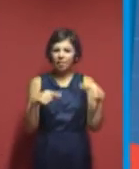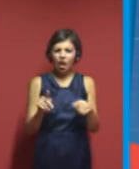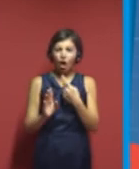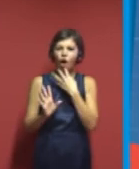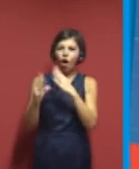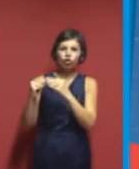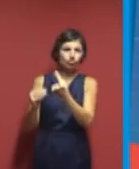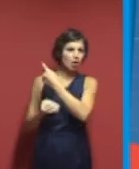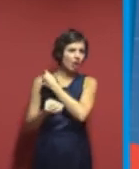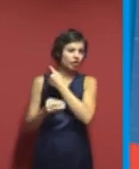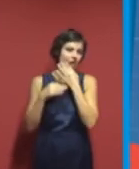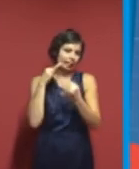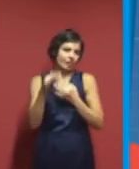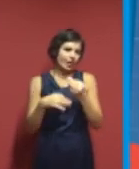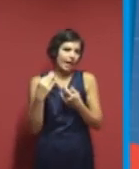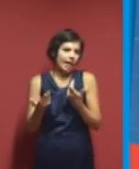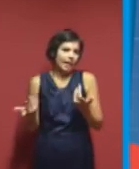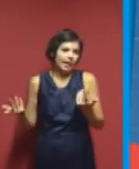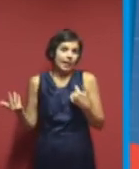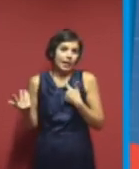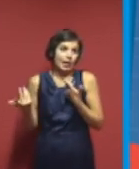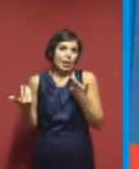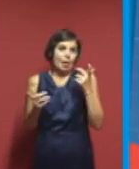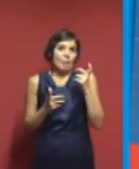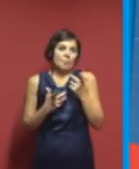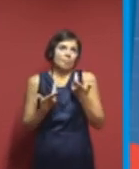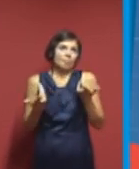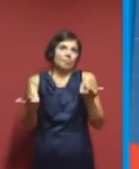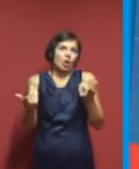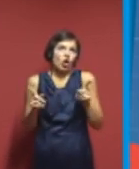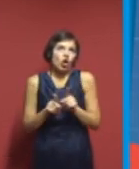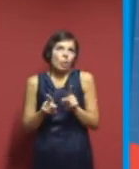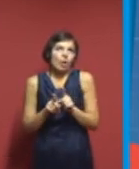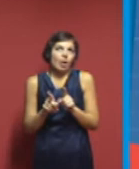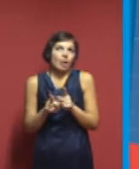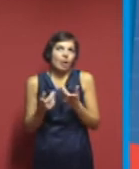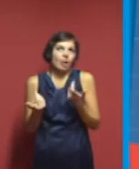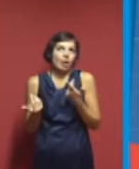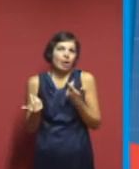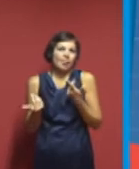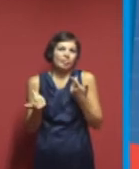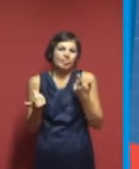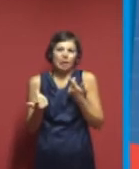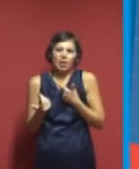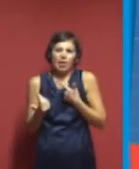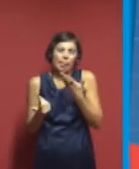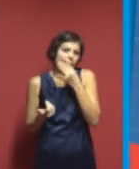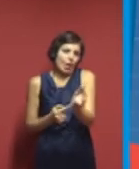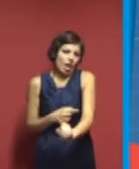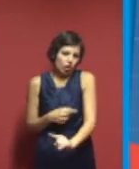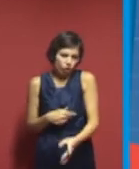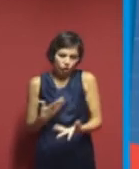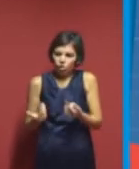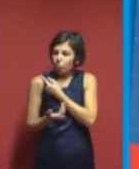position where he has no access to anything. He's literally in jail. So he has to just make whatever he can by